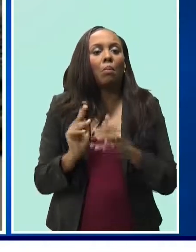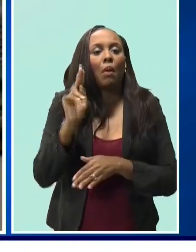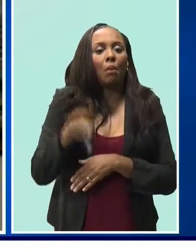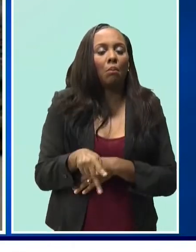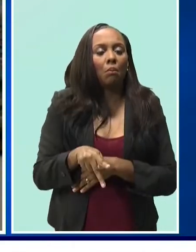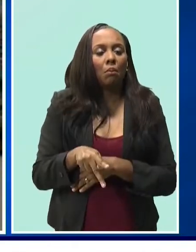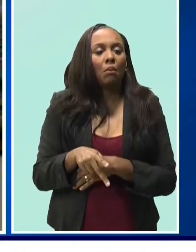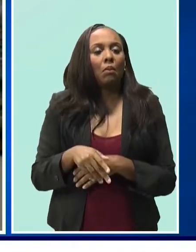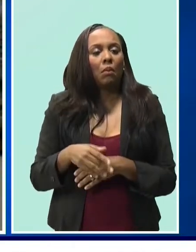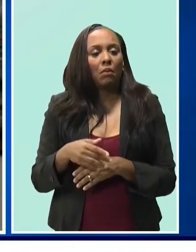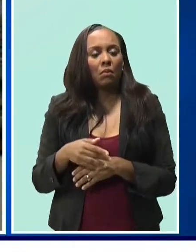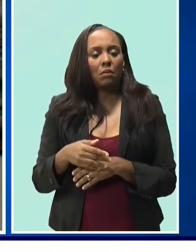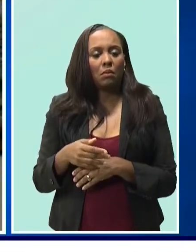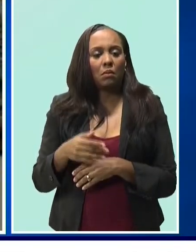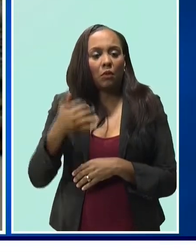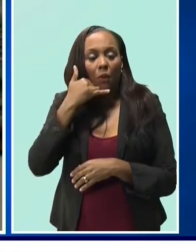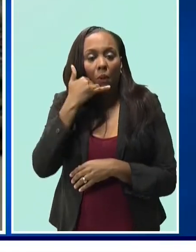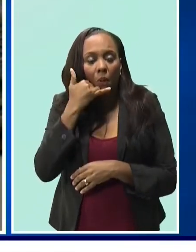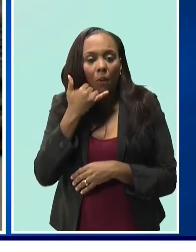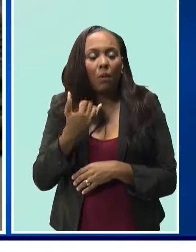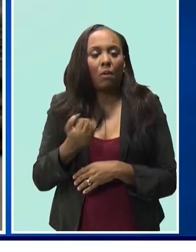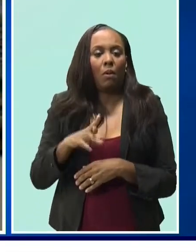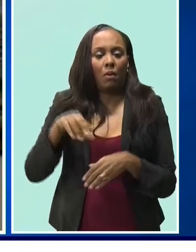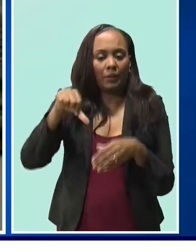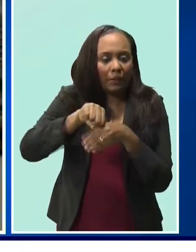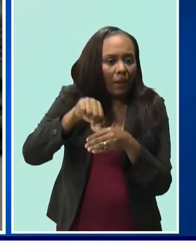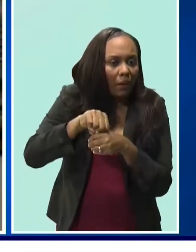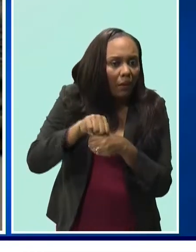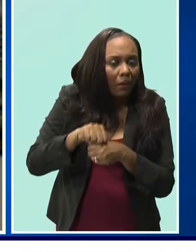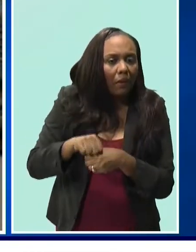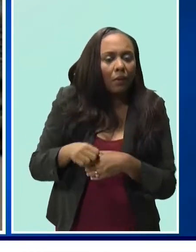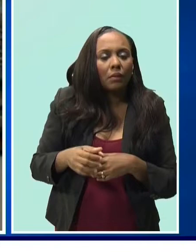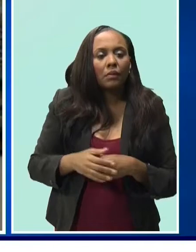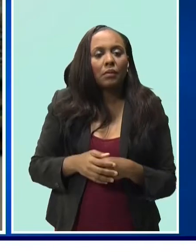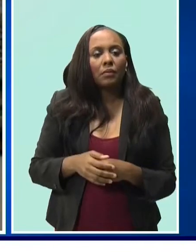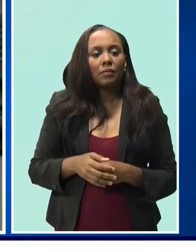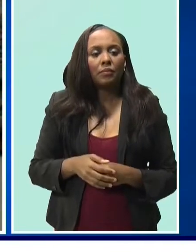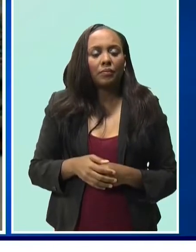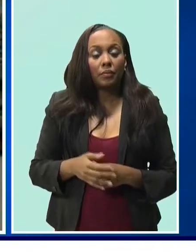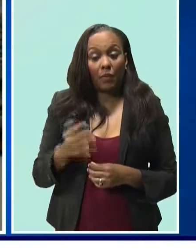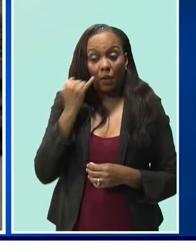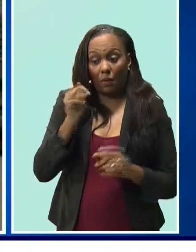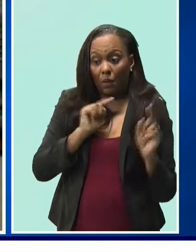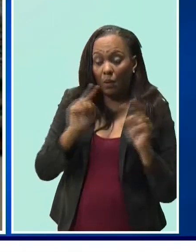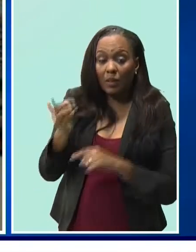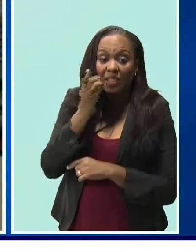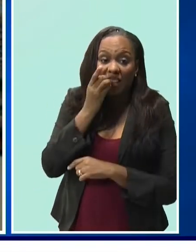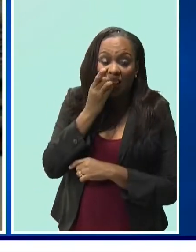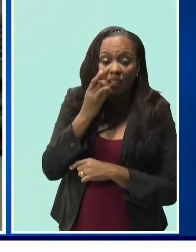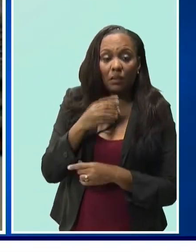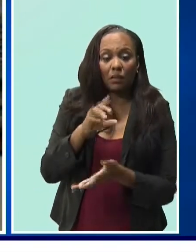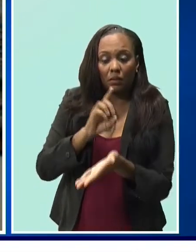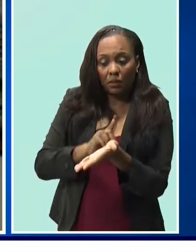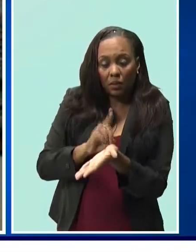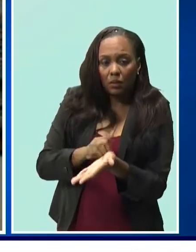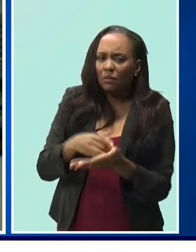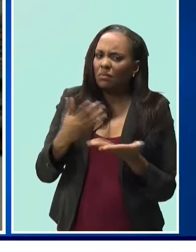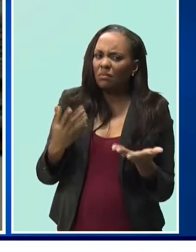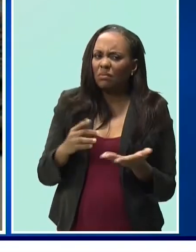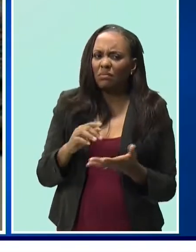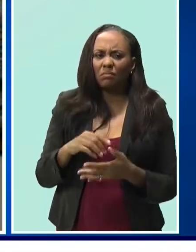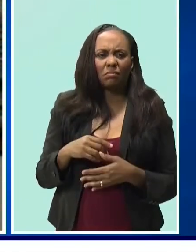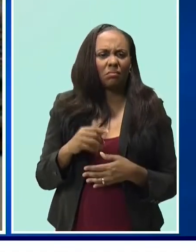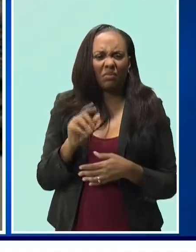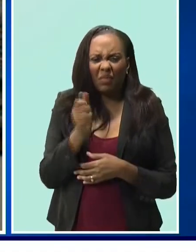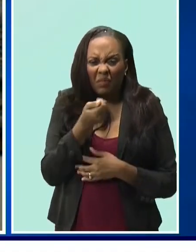with gas or get a top up of your cell phone, if you're going to seek medical treatment or dental treatment. Those are the reasons